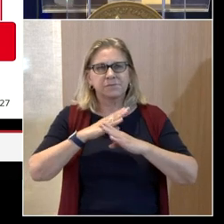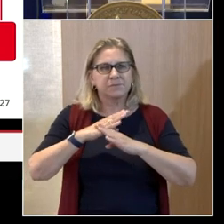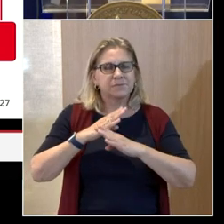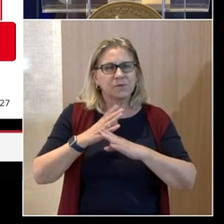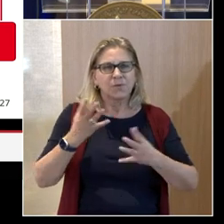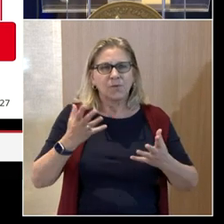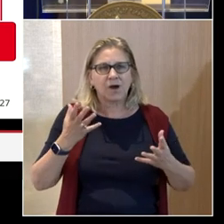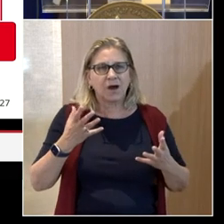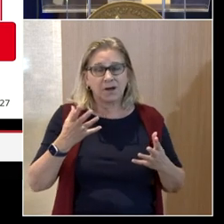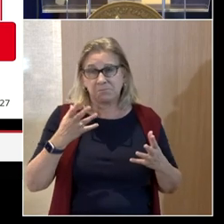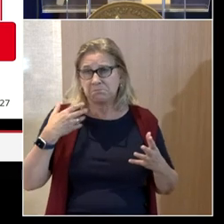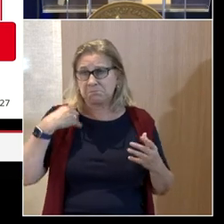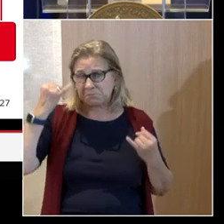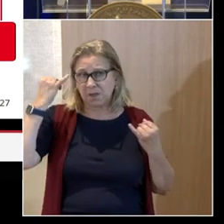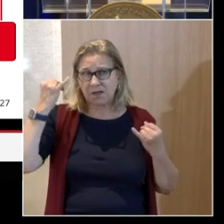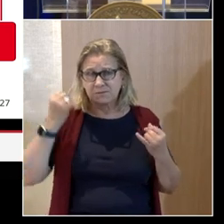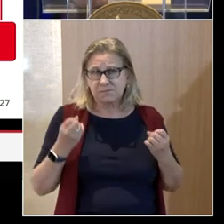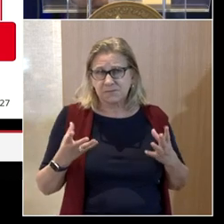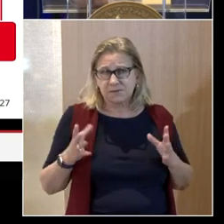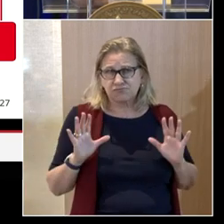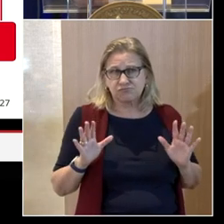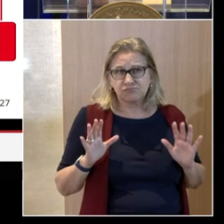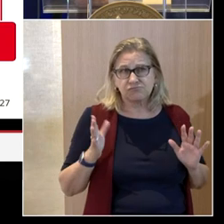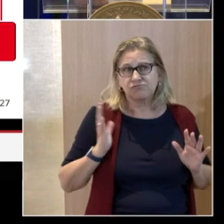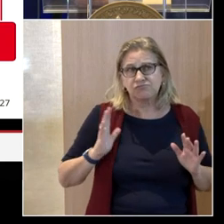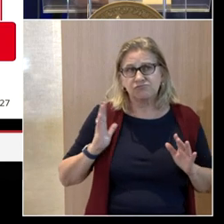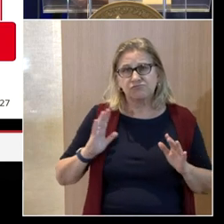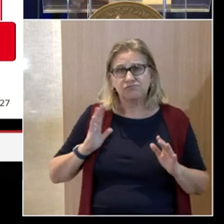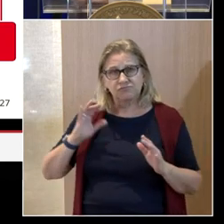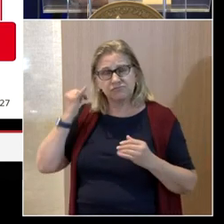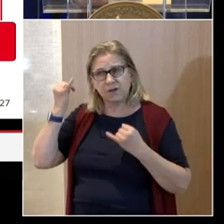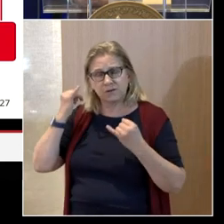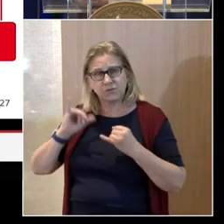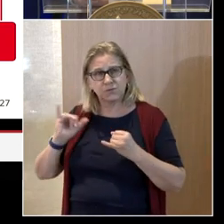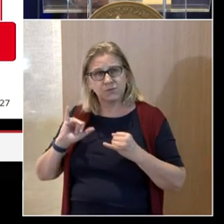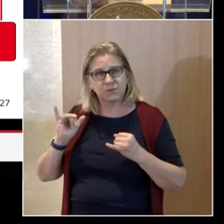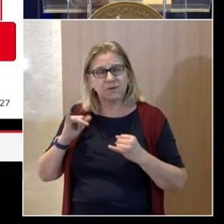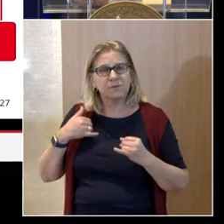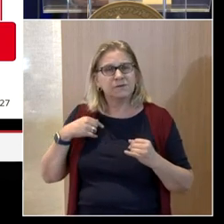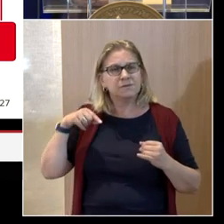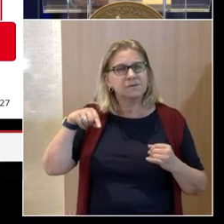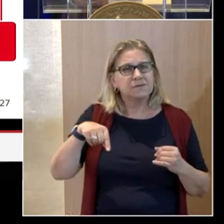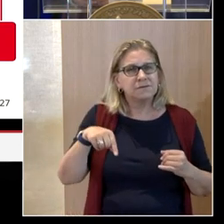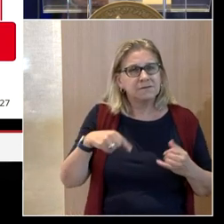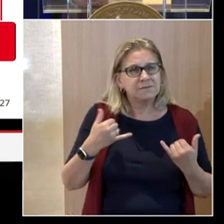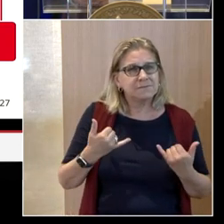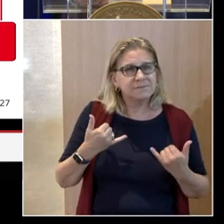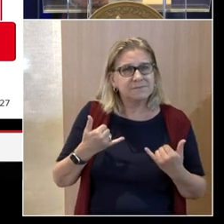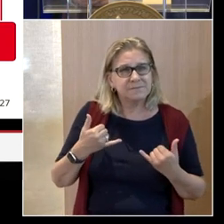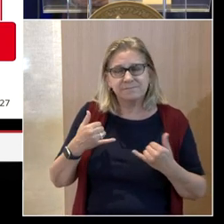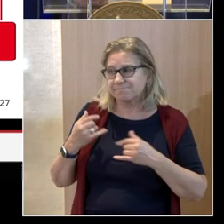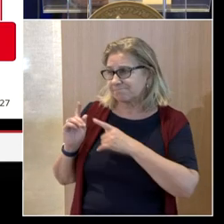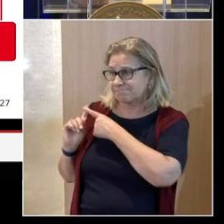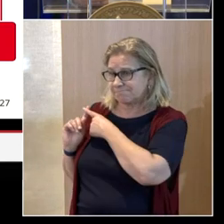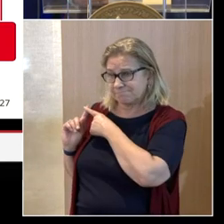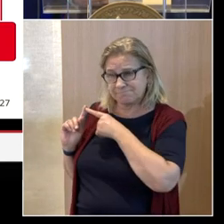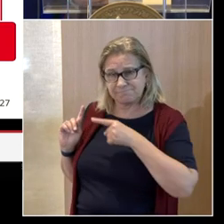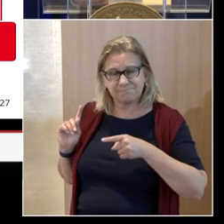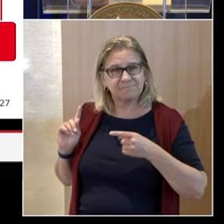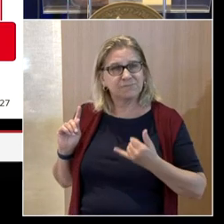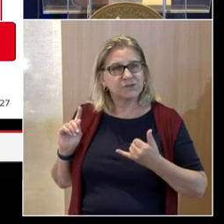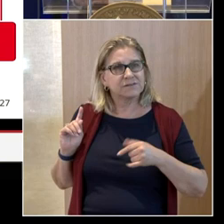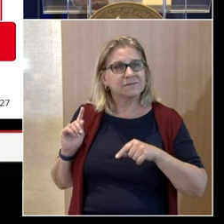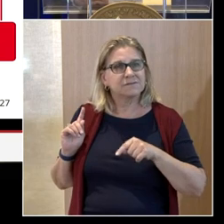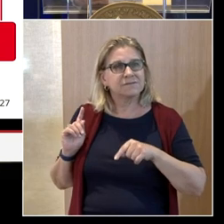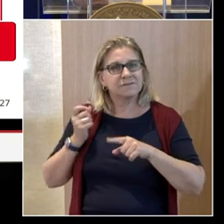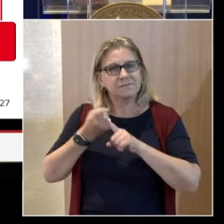ones, but we've had a lot of good ideas in the past. And so we want to understand how that's played out and what we could do differently to make those more real in the